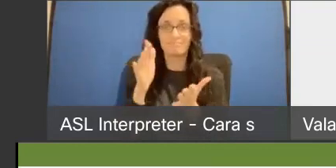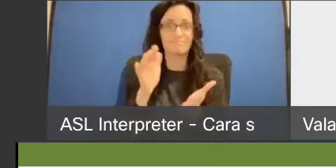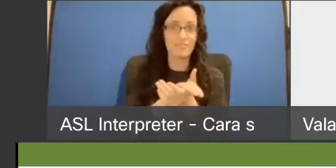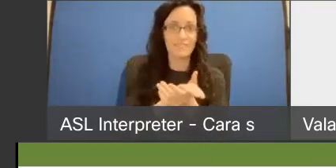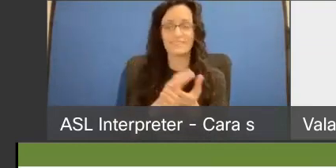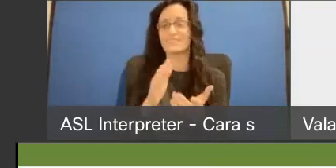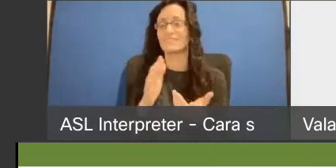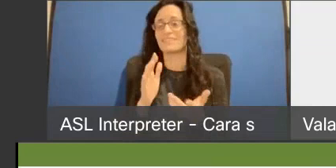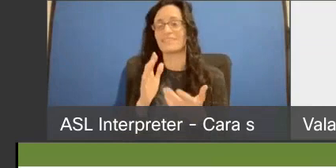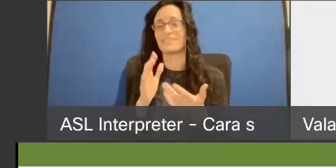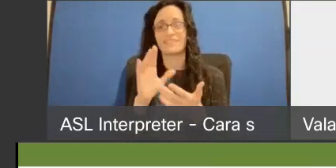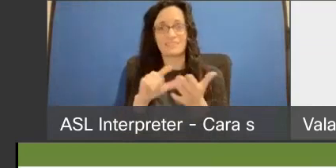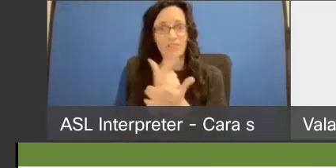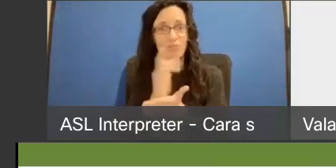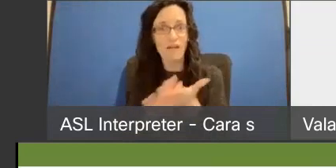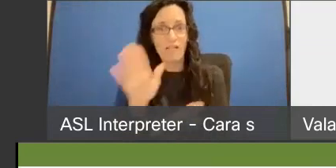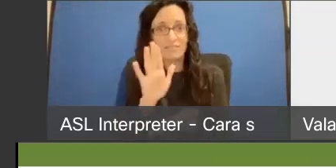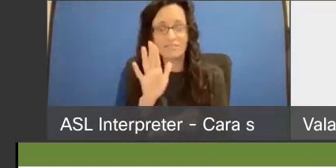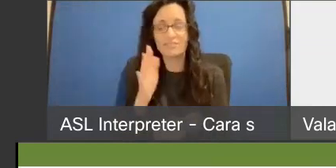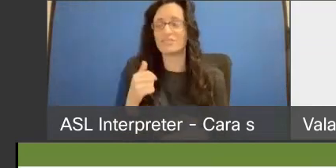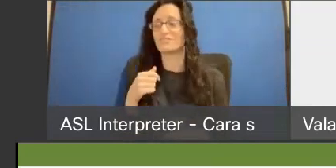college education that they weren't sure they ever could.